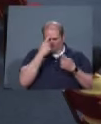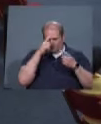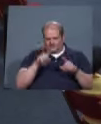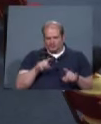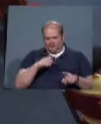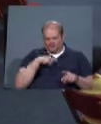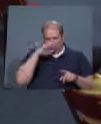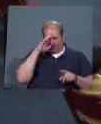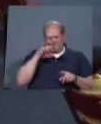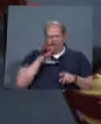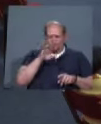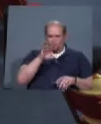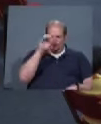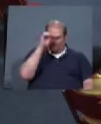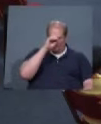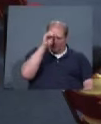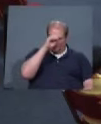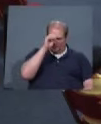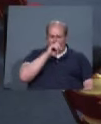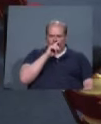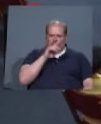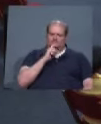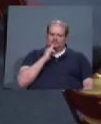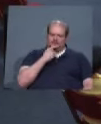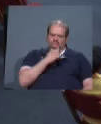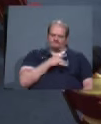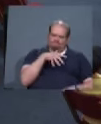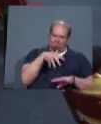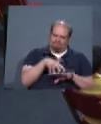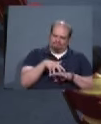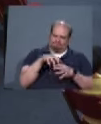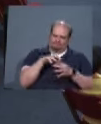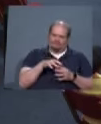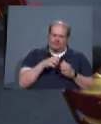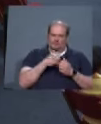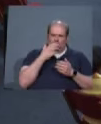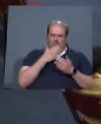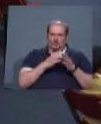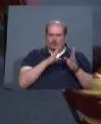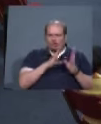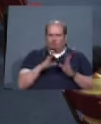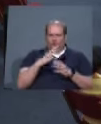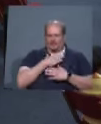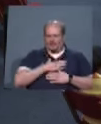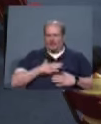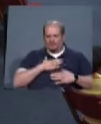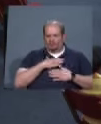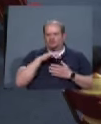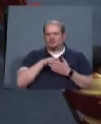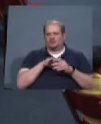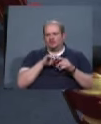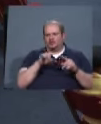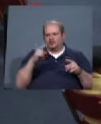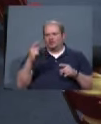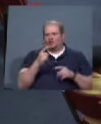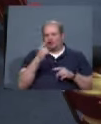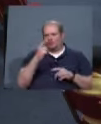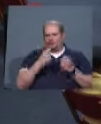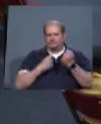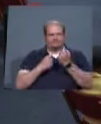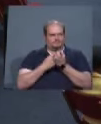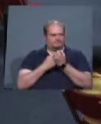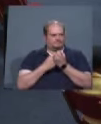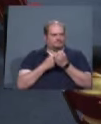know that your opinions are heartfelt and rooted in good planning, and I appreciate that you've always stuck to your